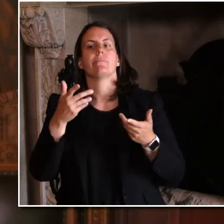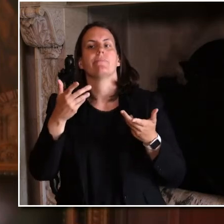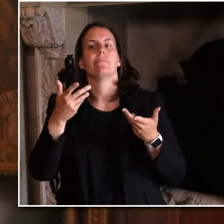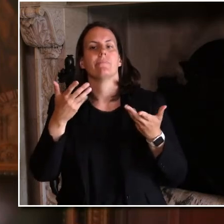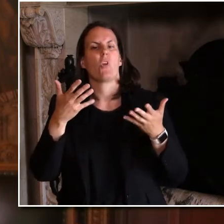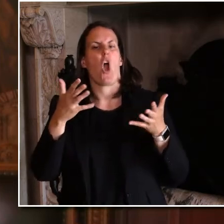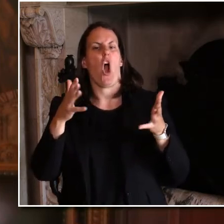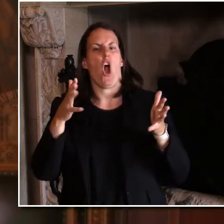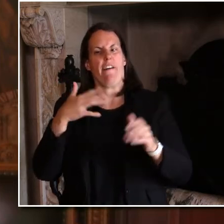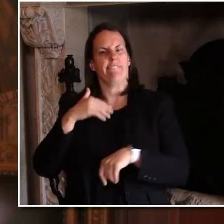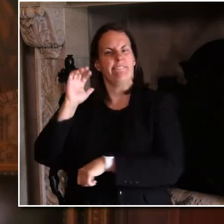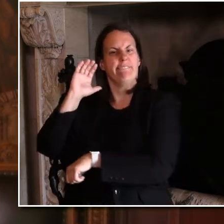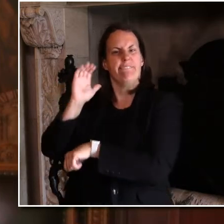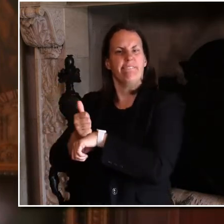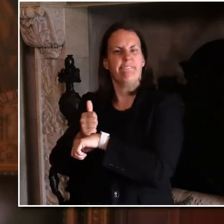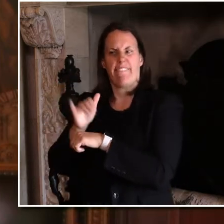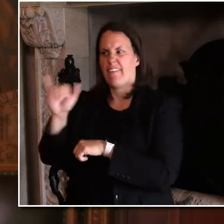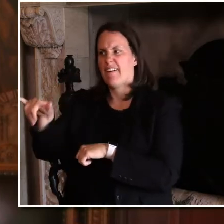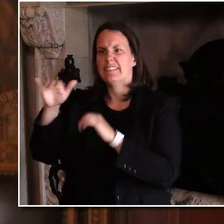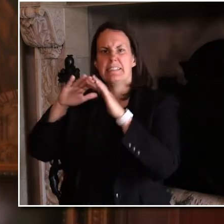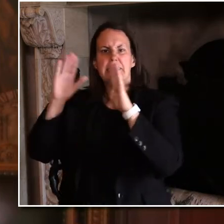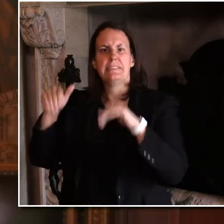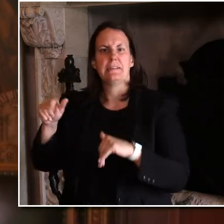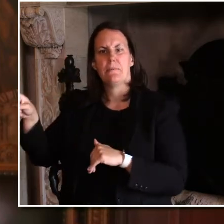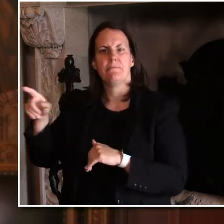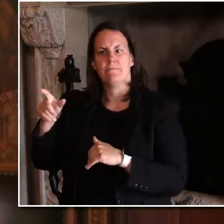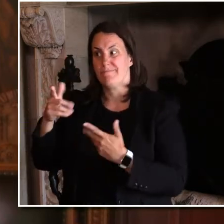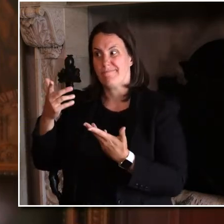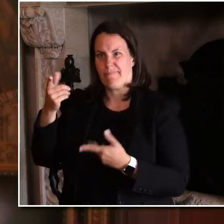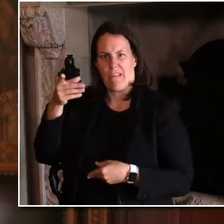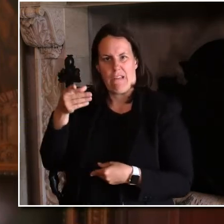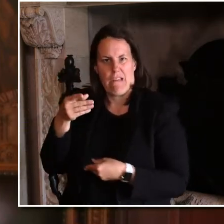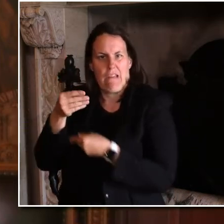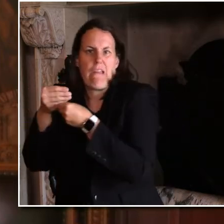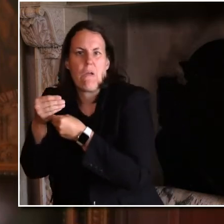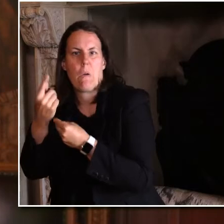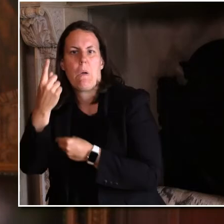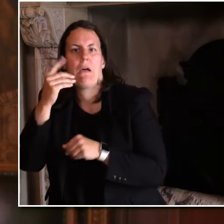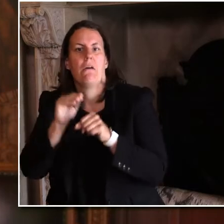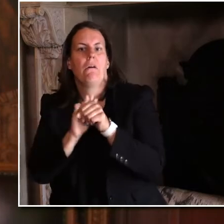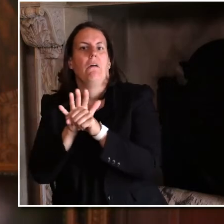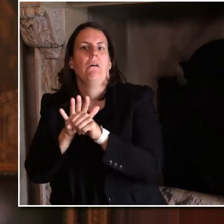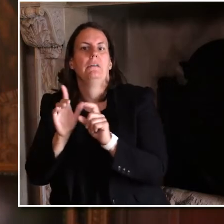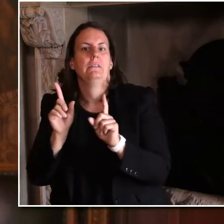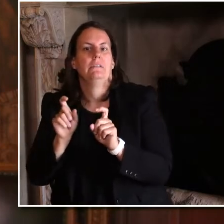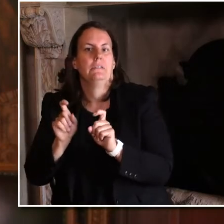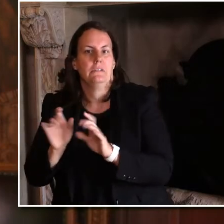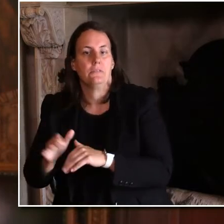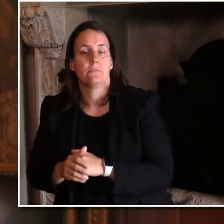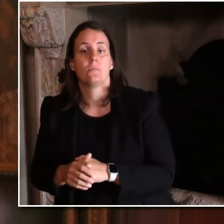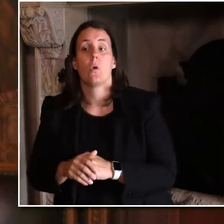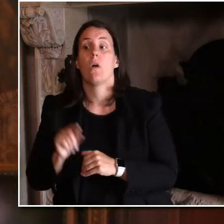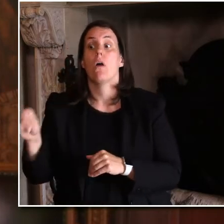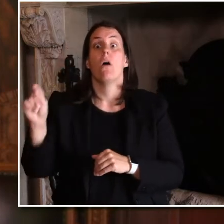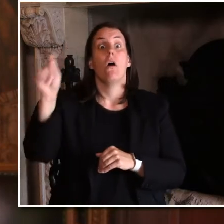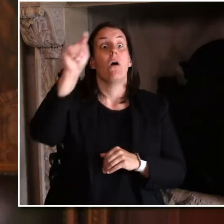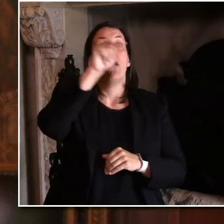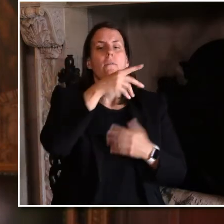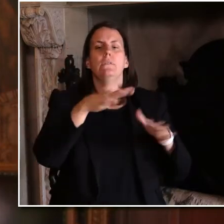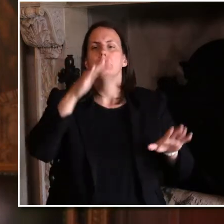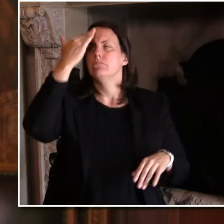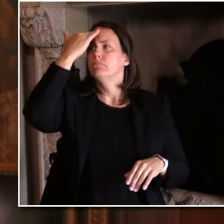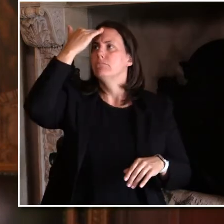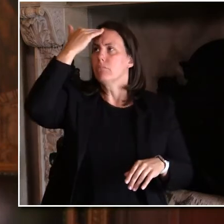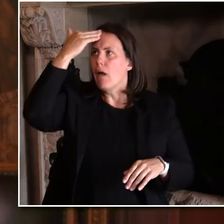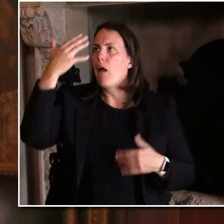pool of individuals who have already volunteered for other studies. So it made it much more doable in a shorter period of time to use